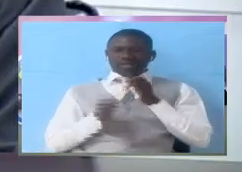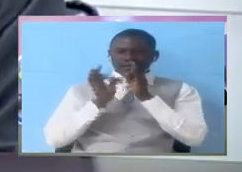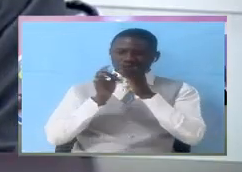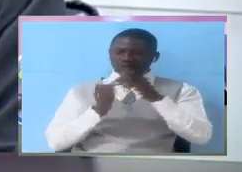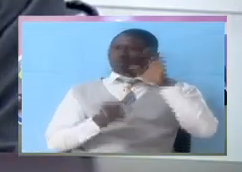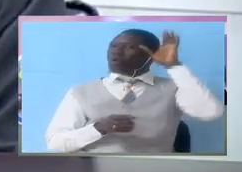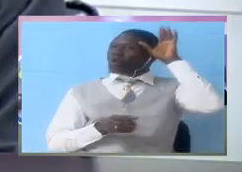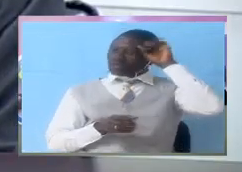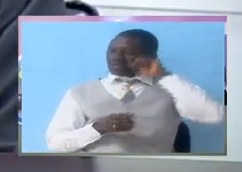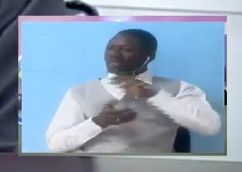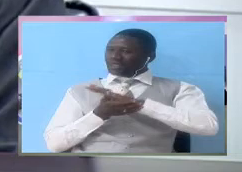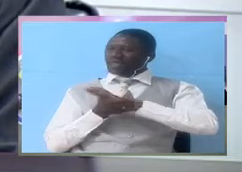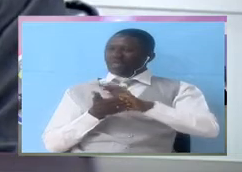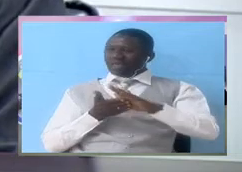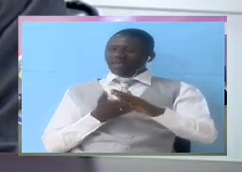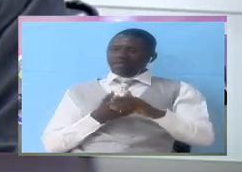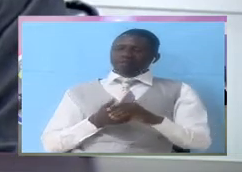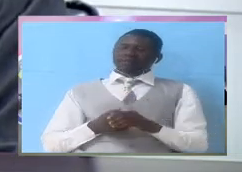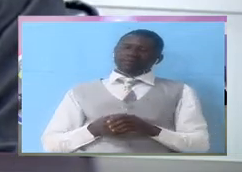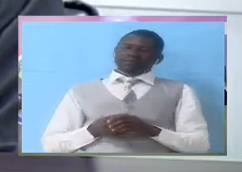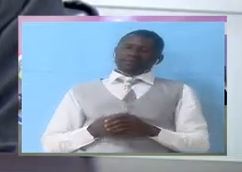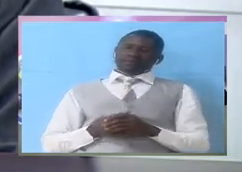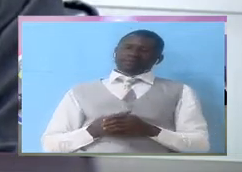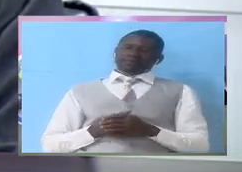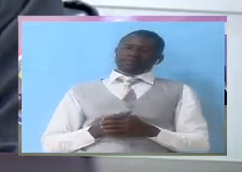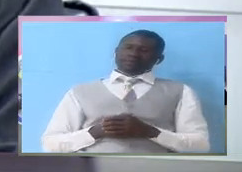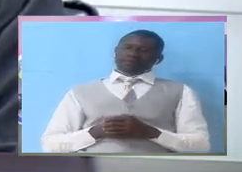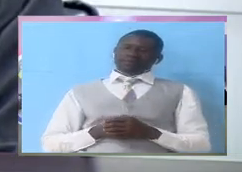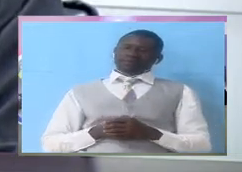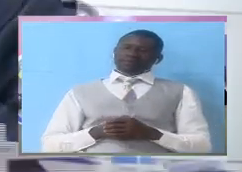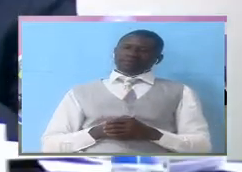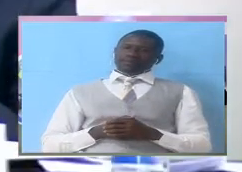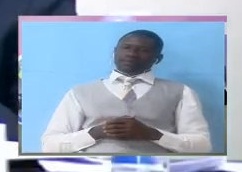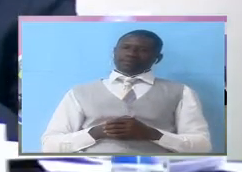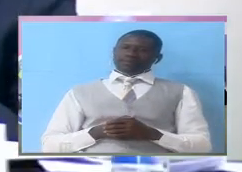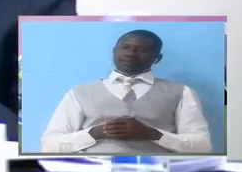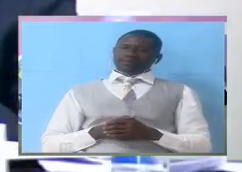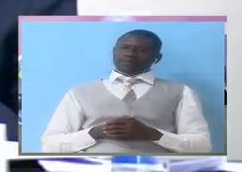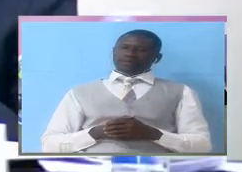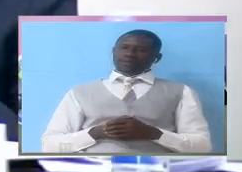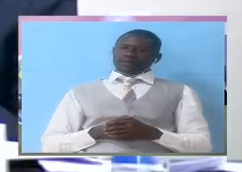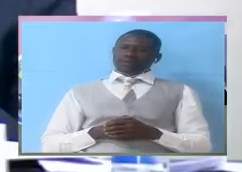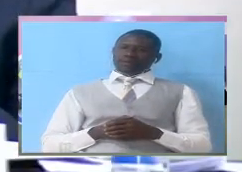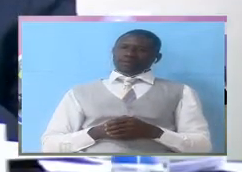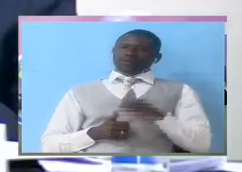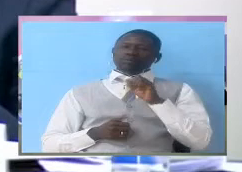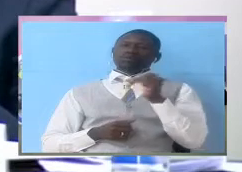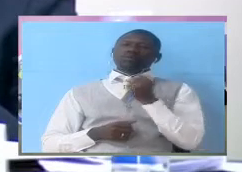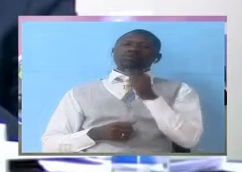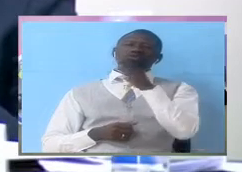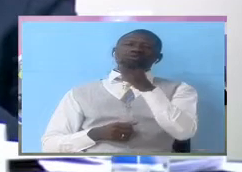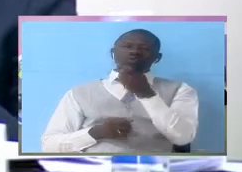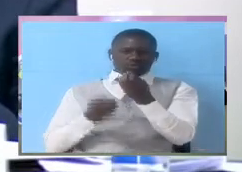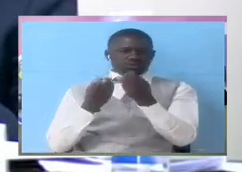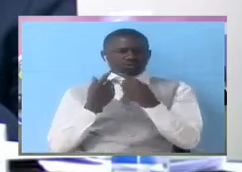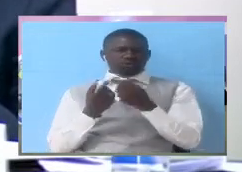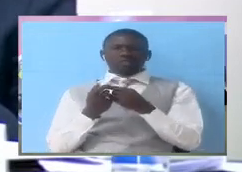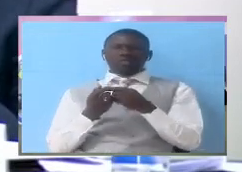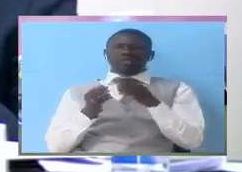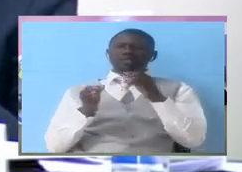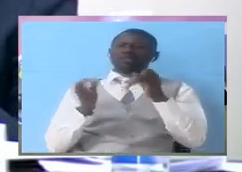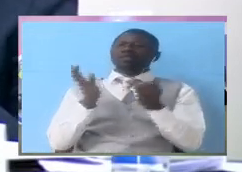waxal la tuti rek ci li nga xamne mo umba li ñu waxtane won Demba. You told us that the panel was established